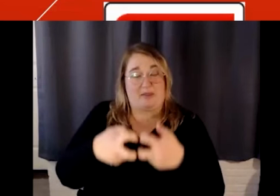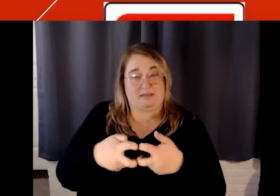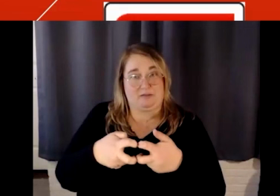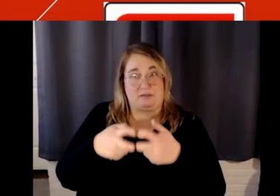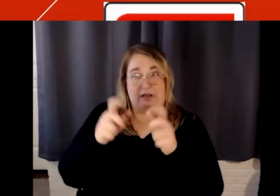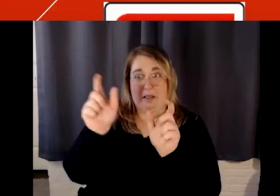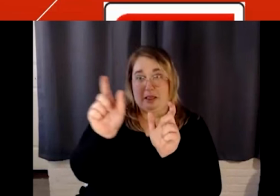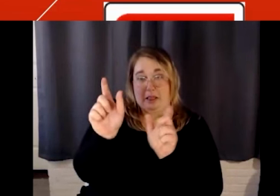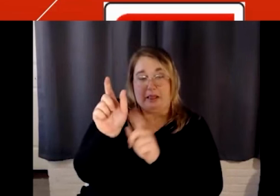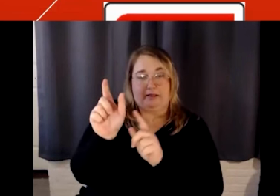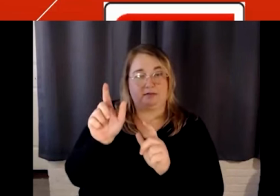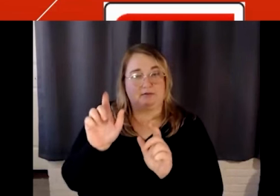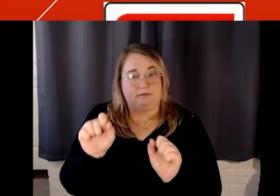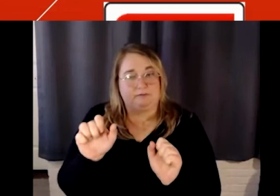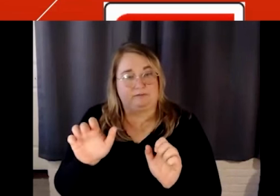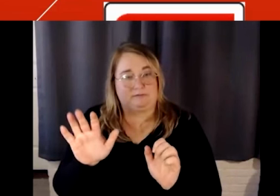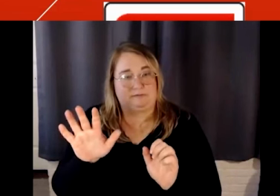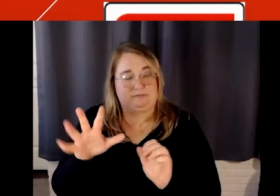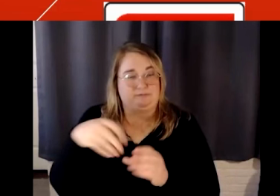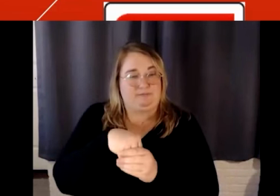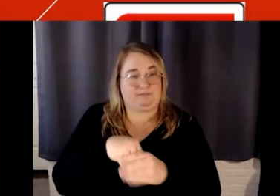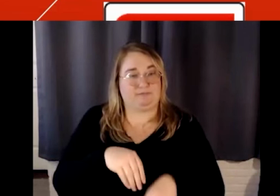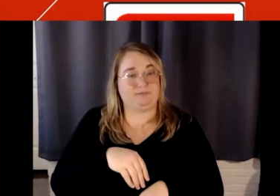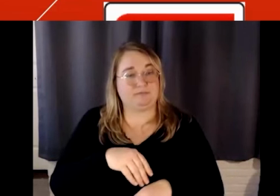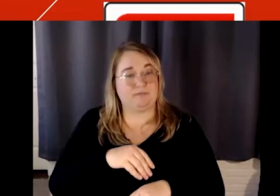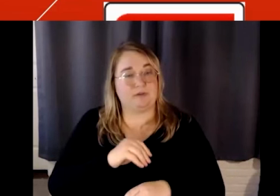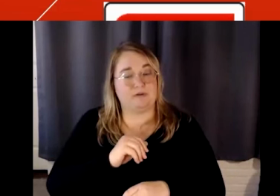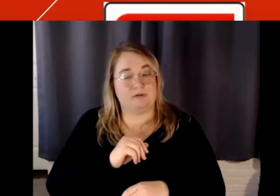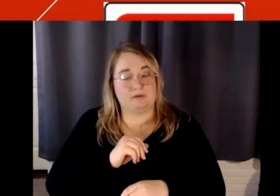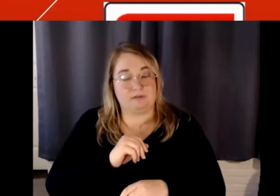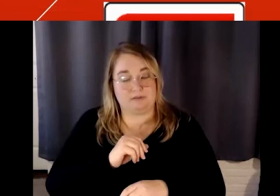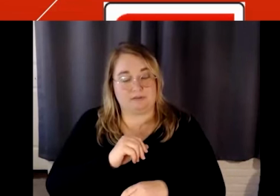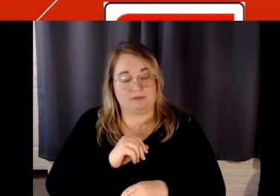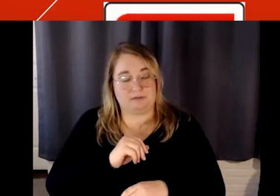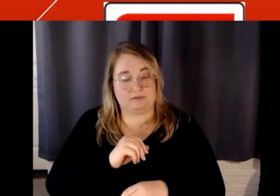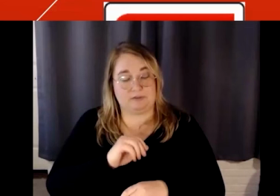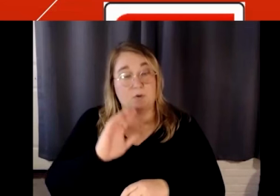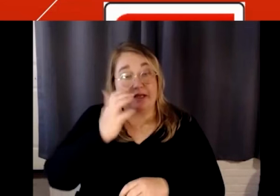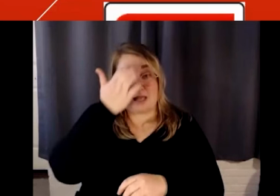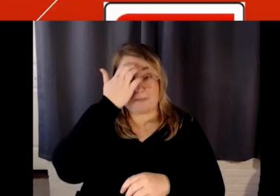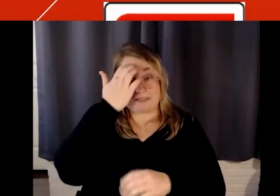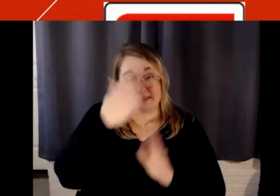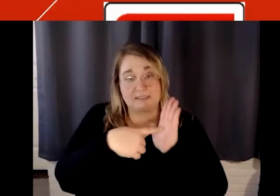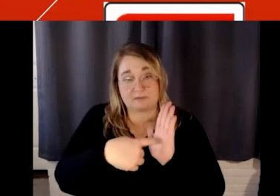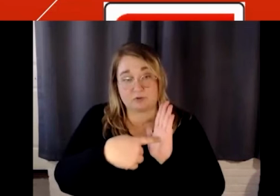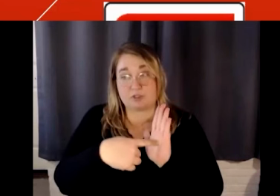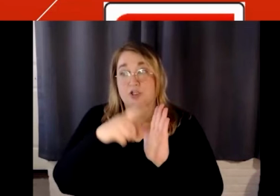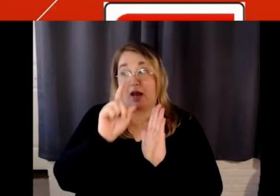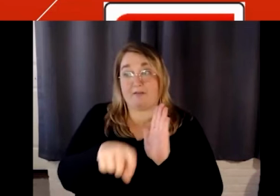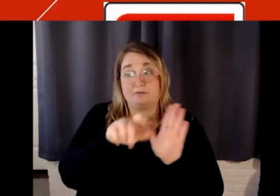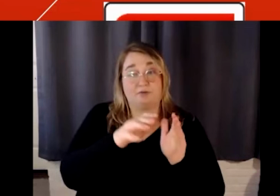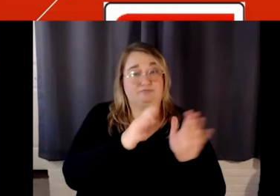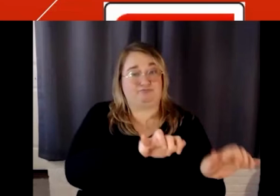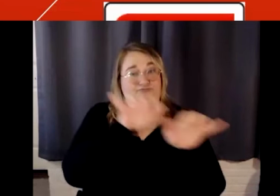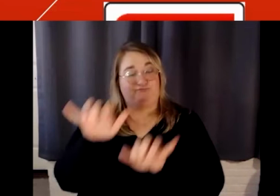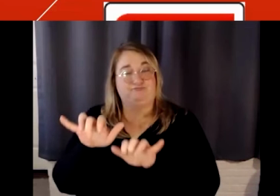picture, used to determine whether or competency has been achieved. The competency demonstrated should be consistent with industry expectations. We